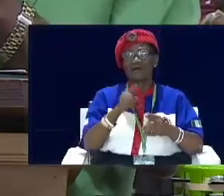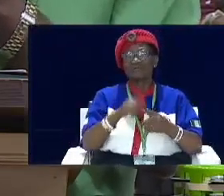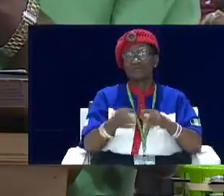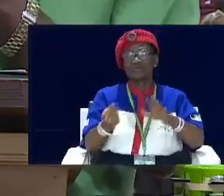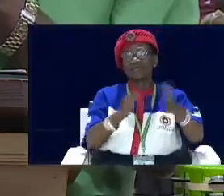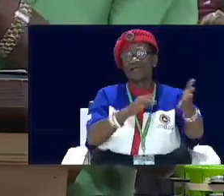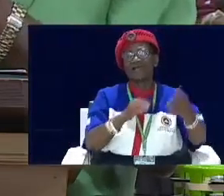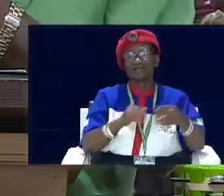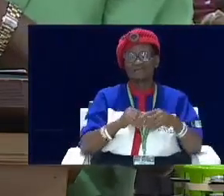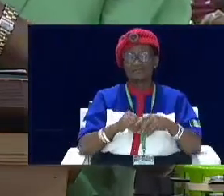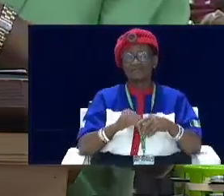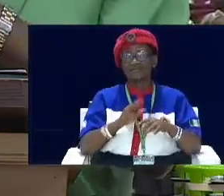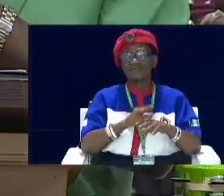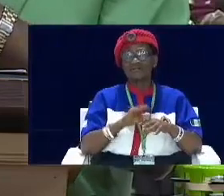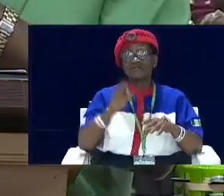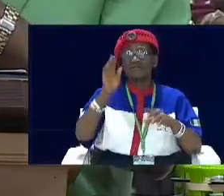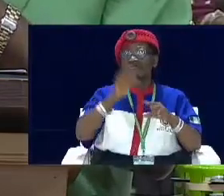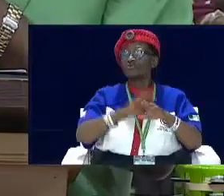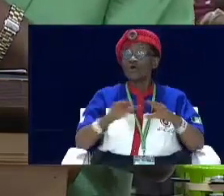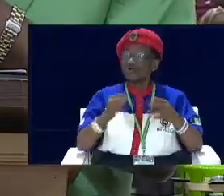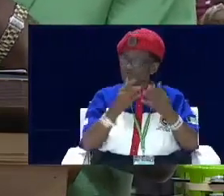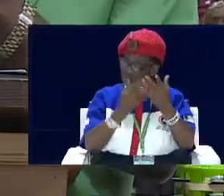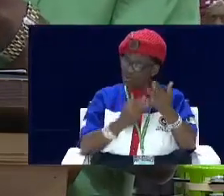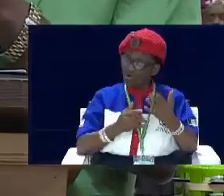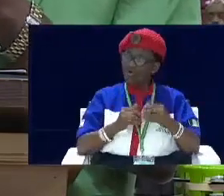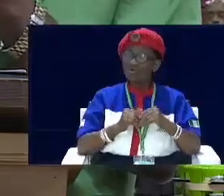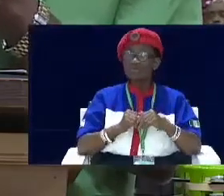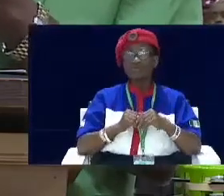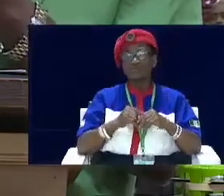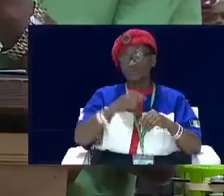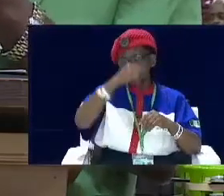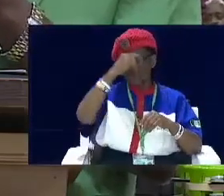Don't sorrow. Because